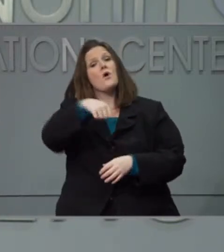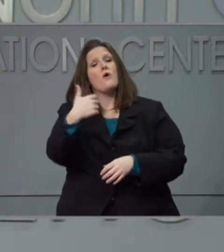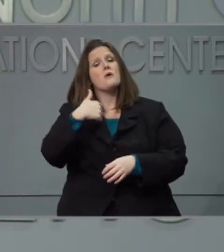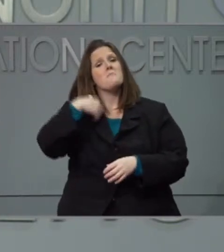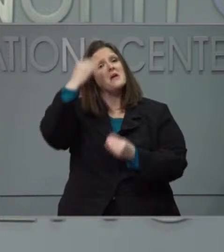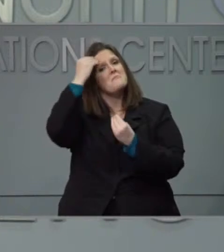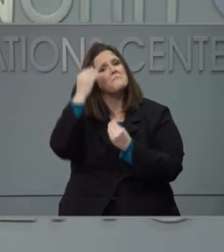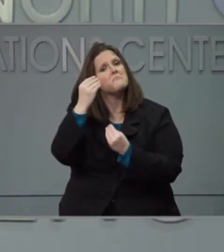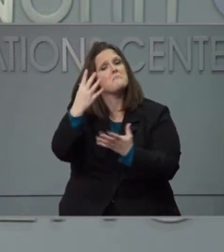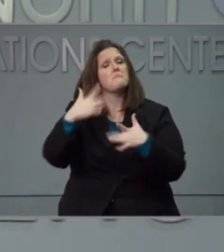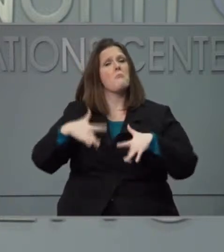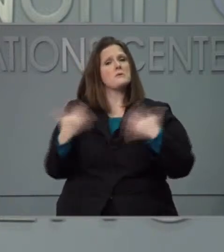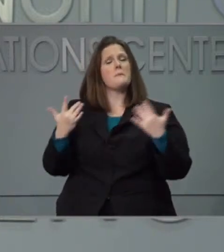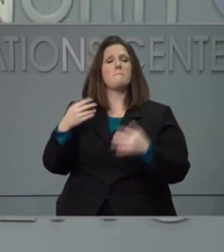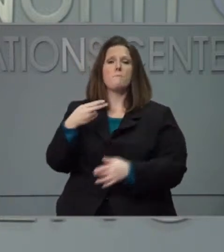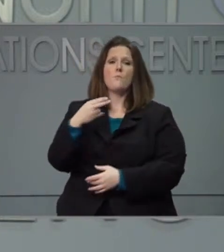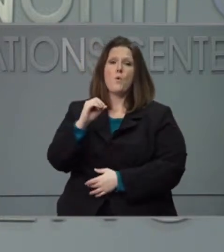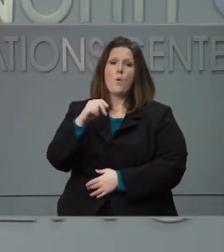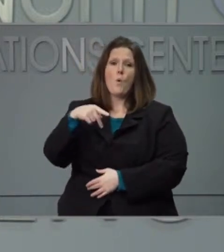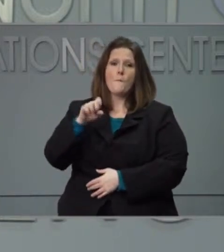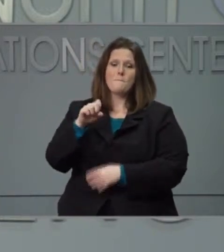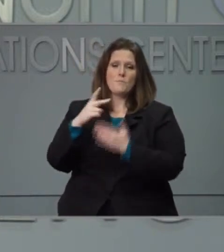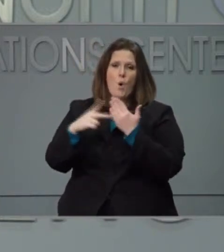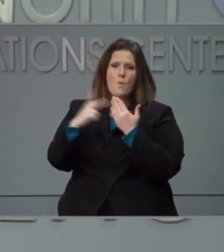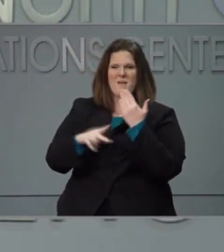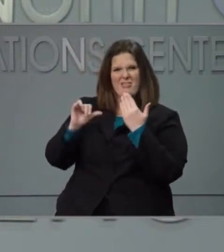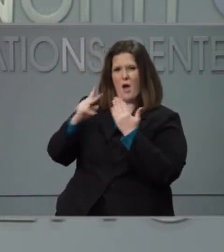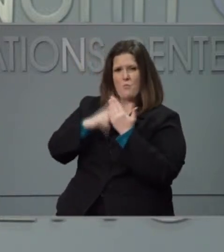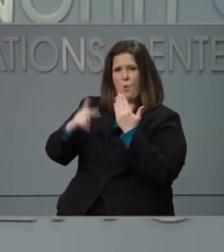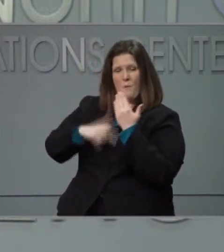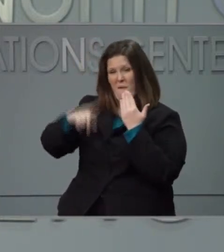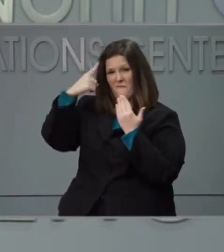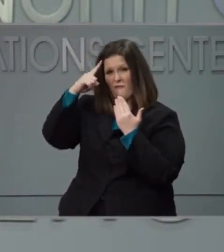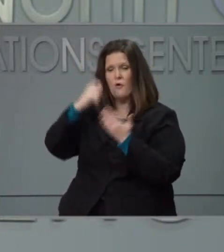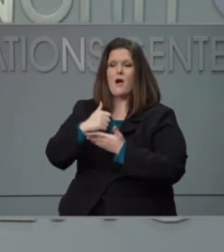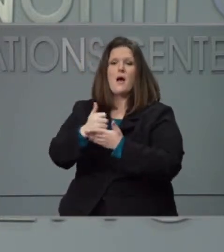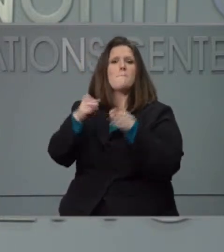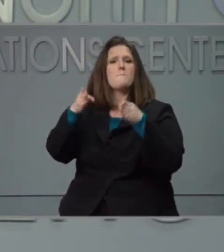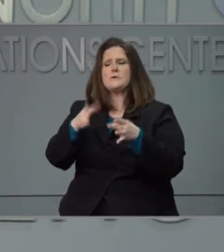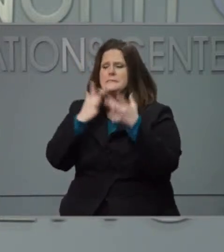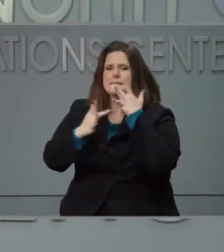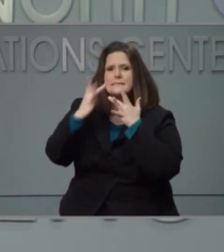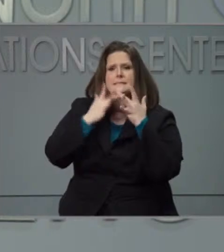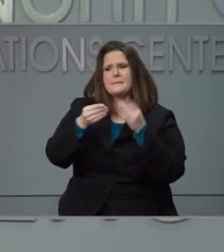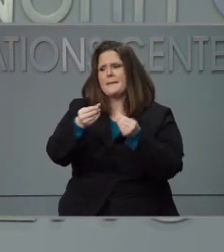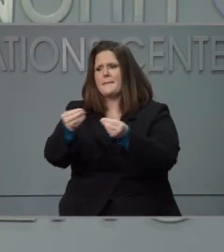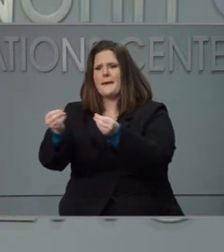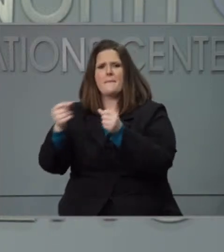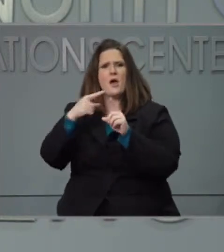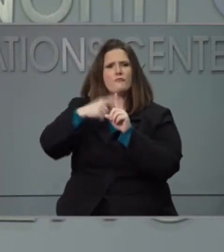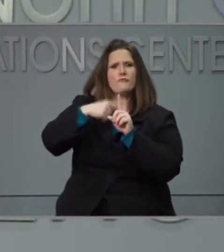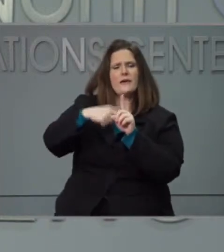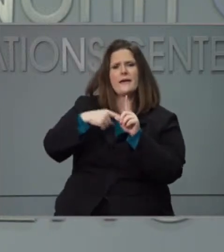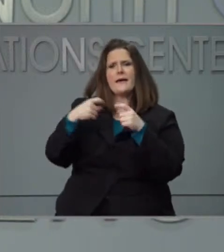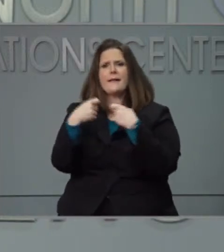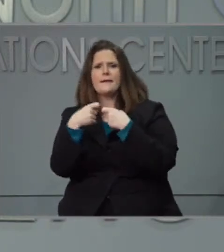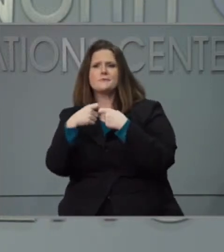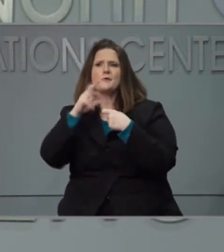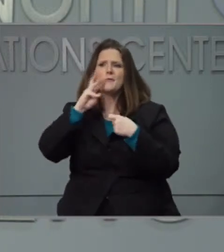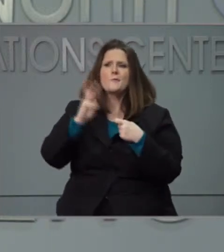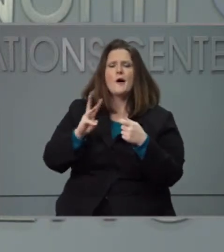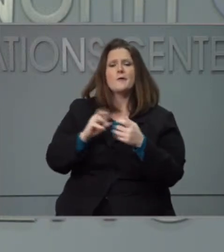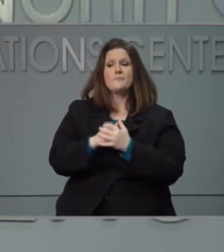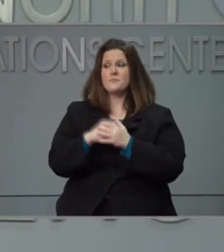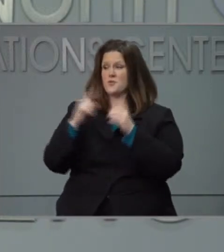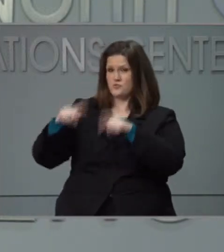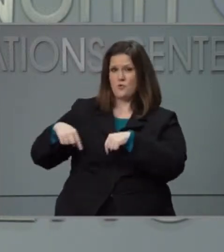program to help people with rent and utility payments. We have had over 12,000 eligible applicants for